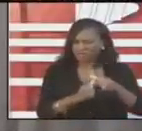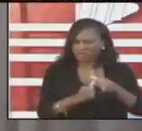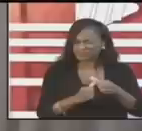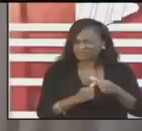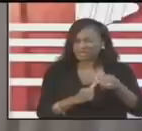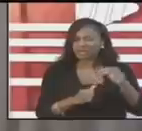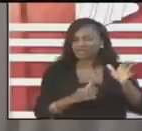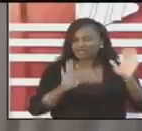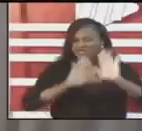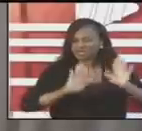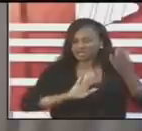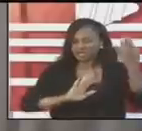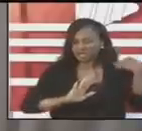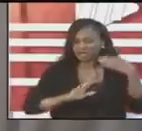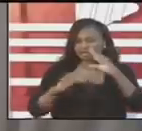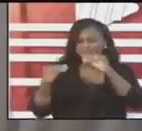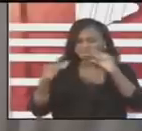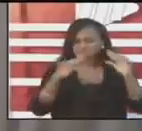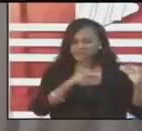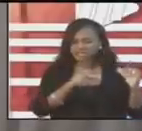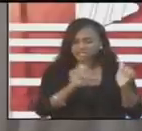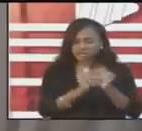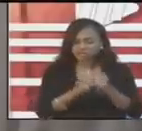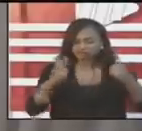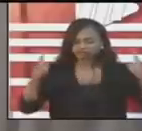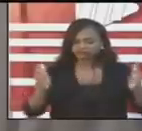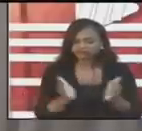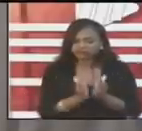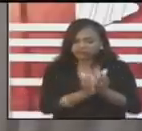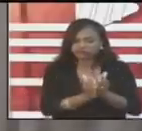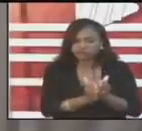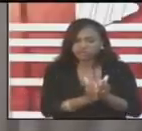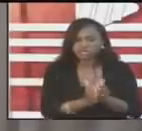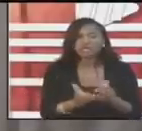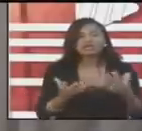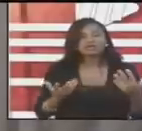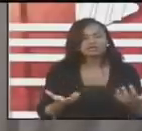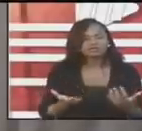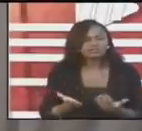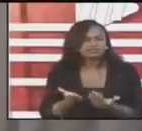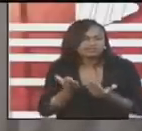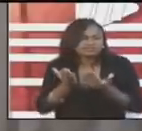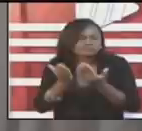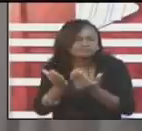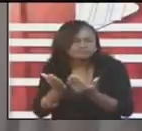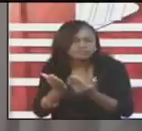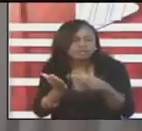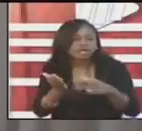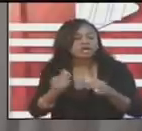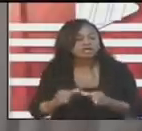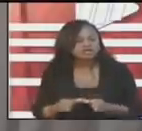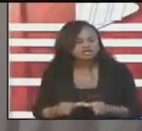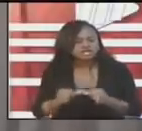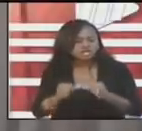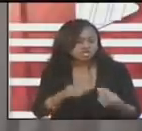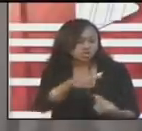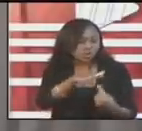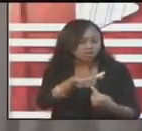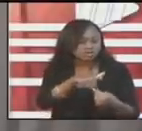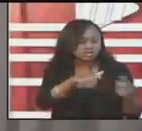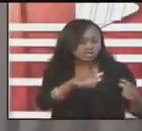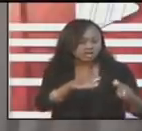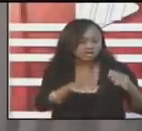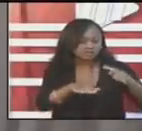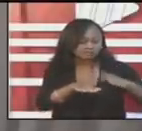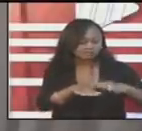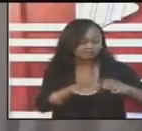on Sunday to determine the way forward. So our proposal was initially that we continue the quarantine on the vessel until